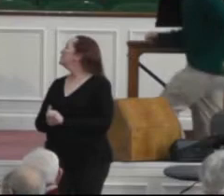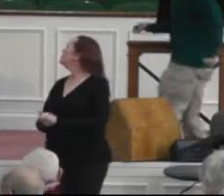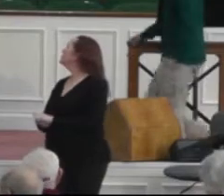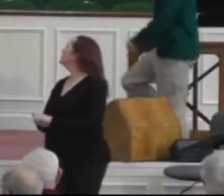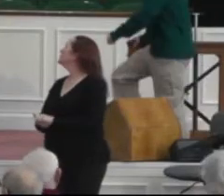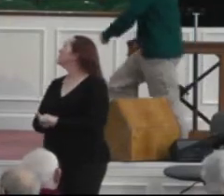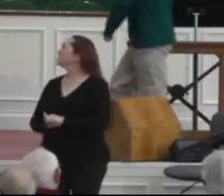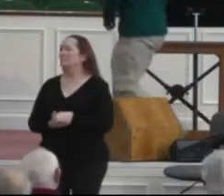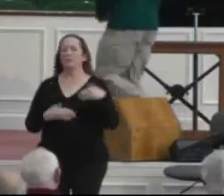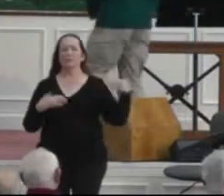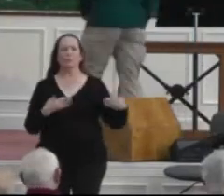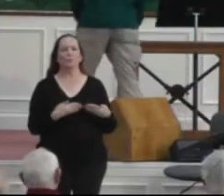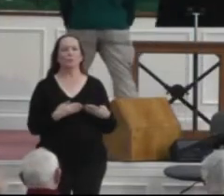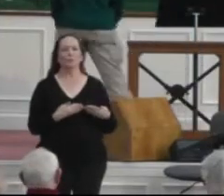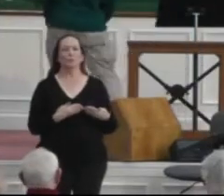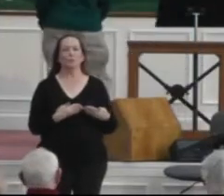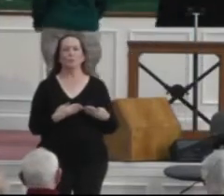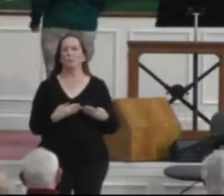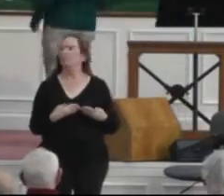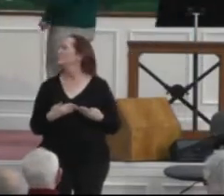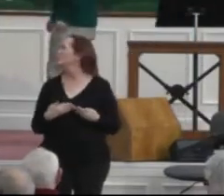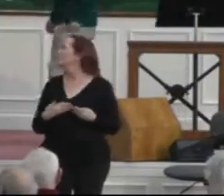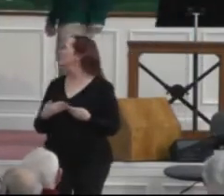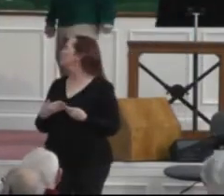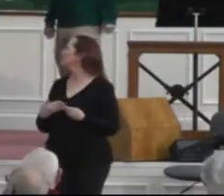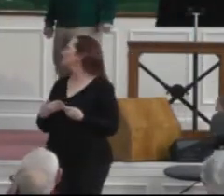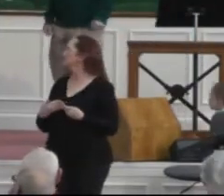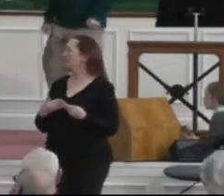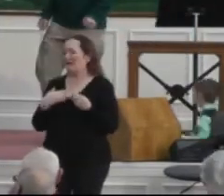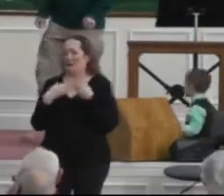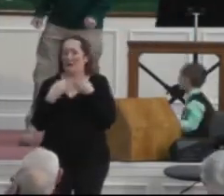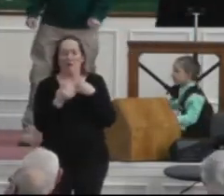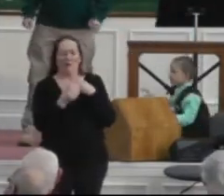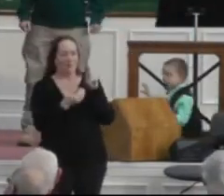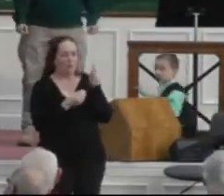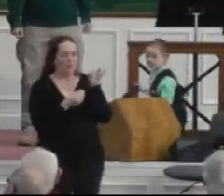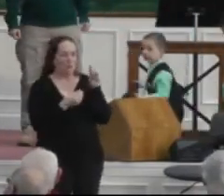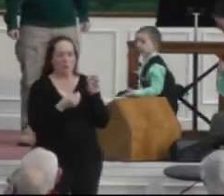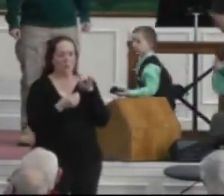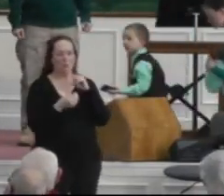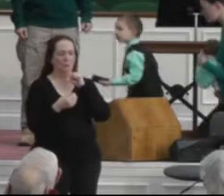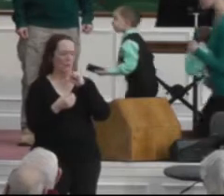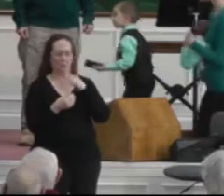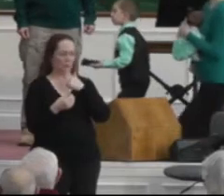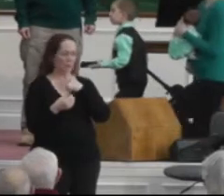Let me introduce, and I've got notes just so I don't make a mistake.